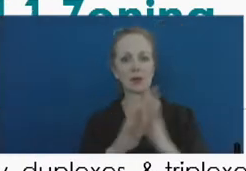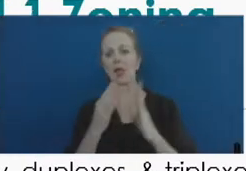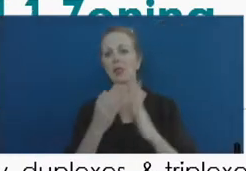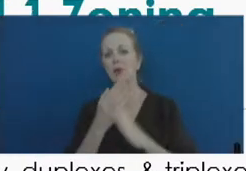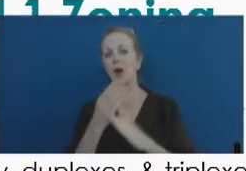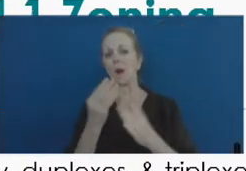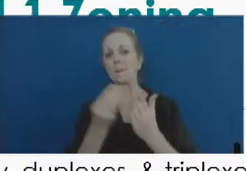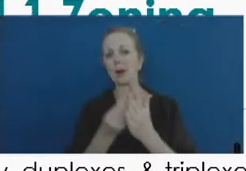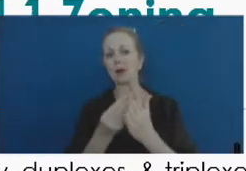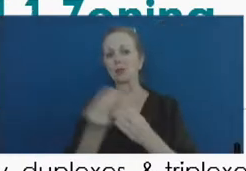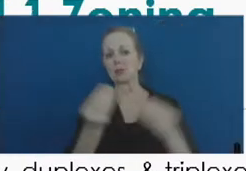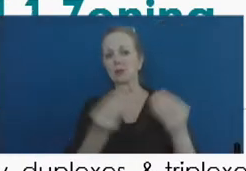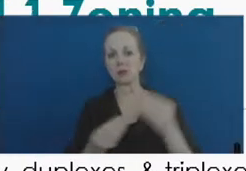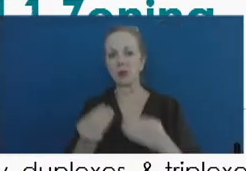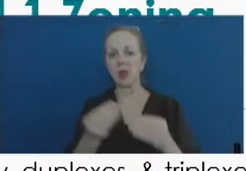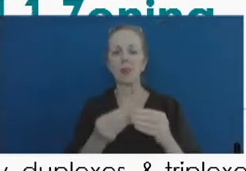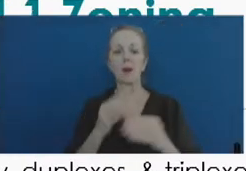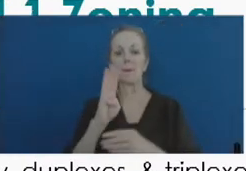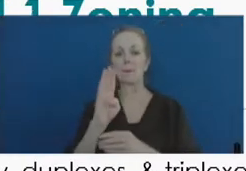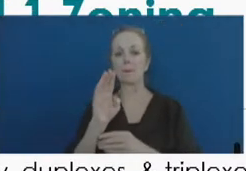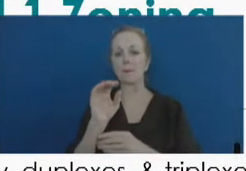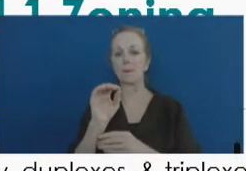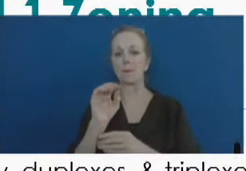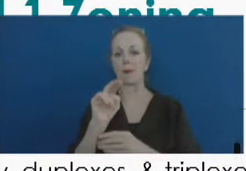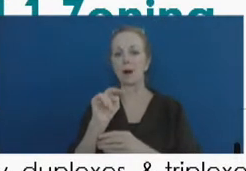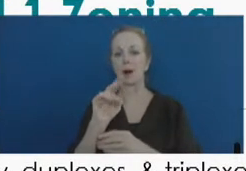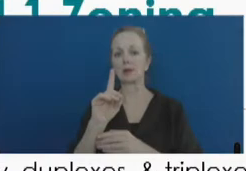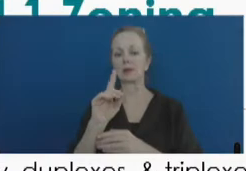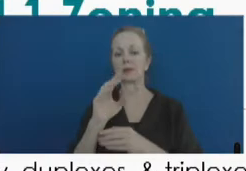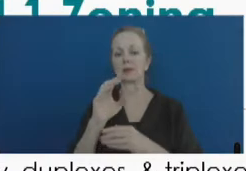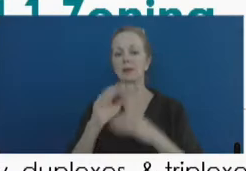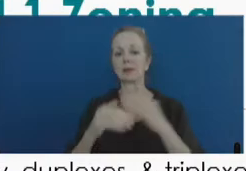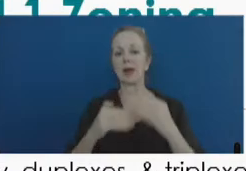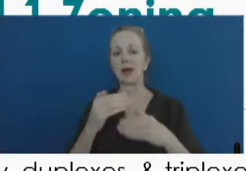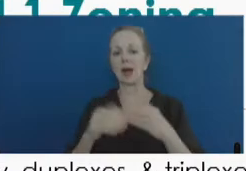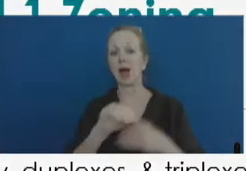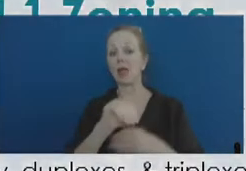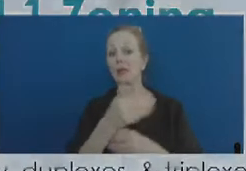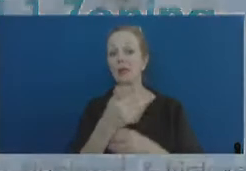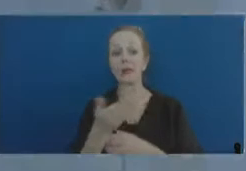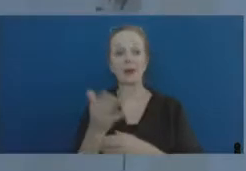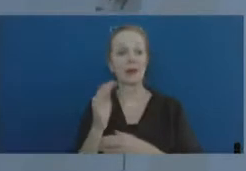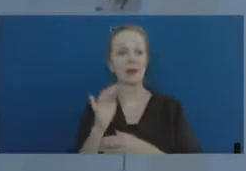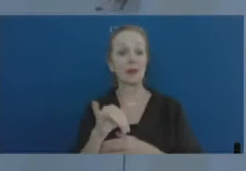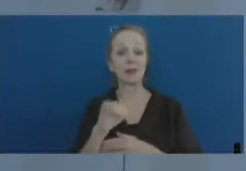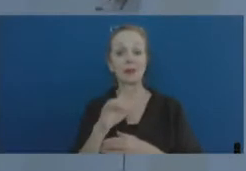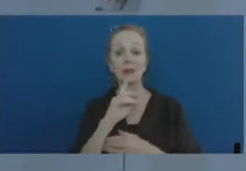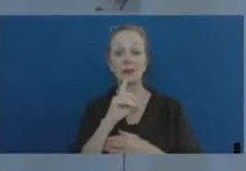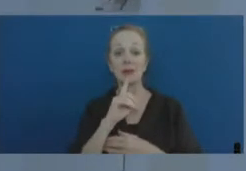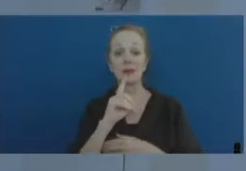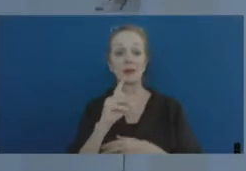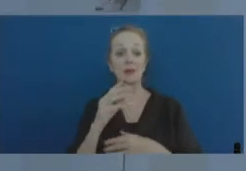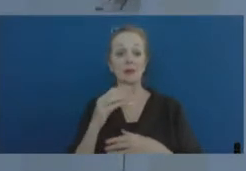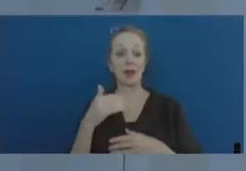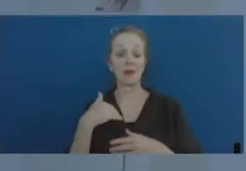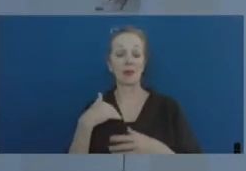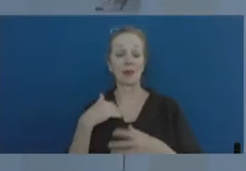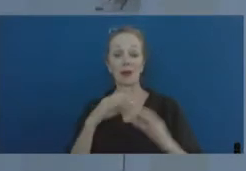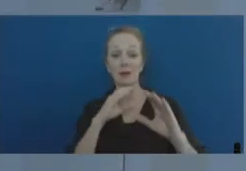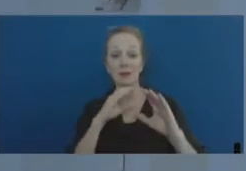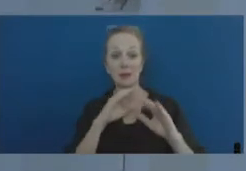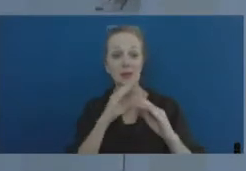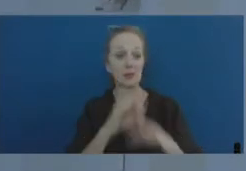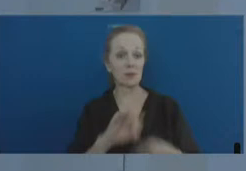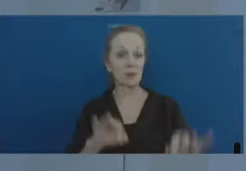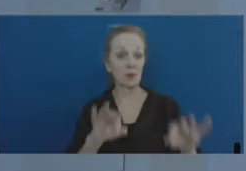our bond cycle as well. One of the other things that, just as we're having those conversations, that I think is important to